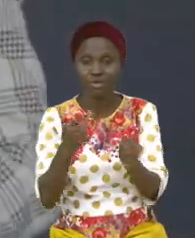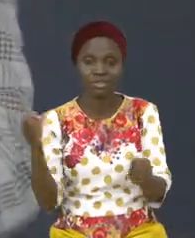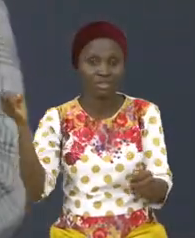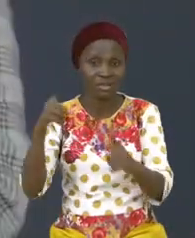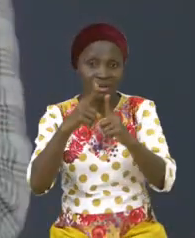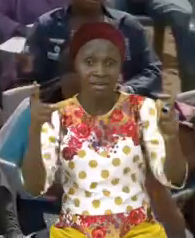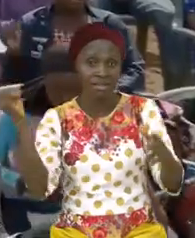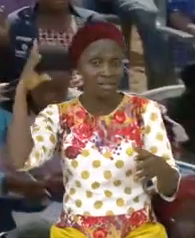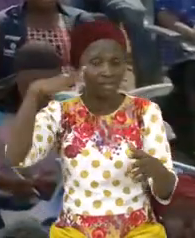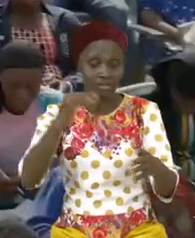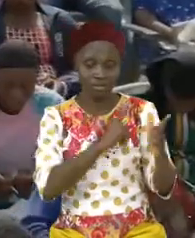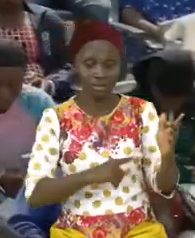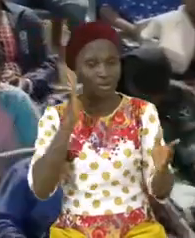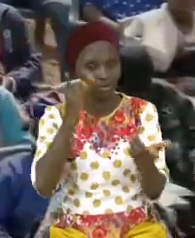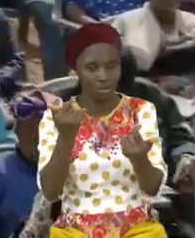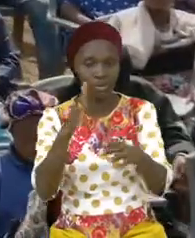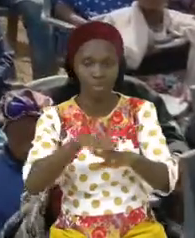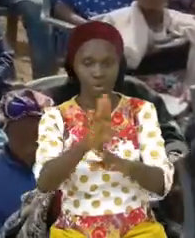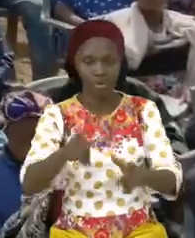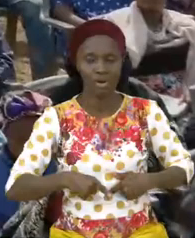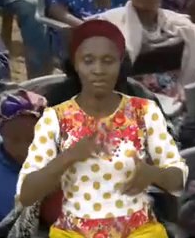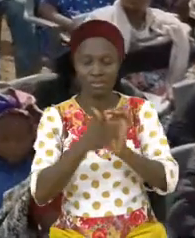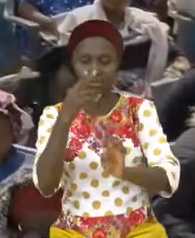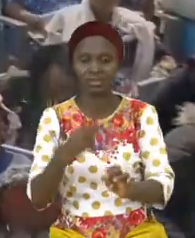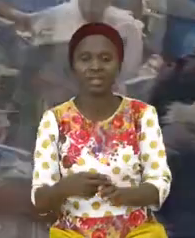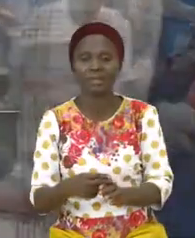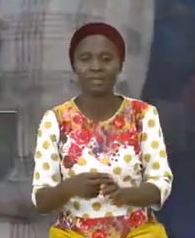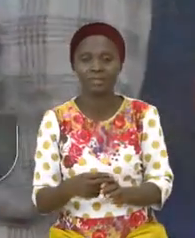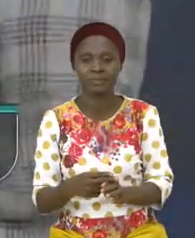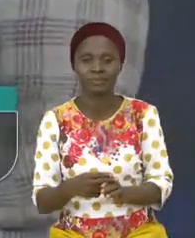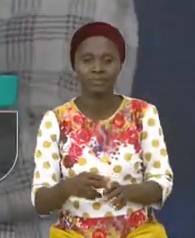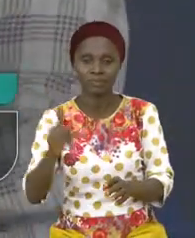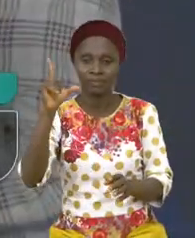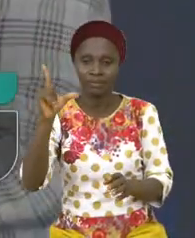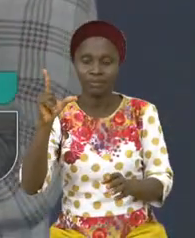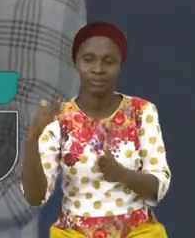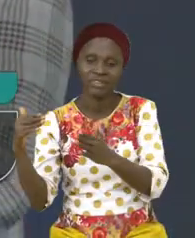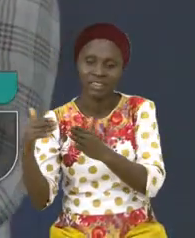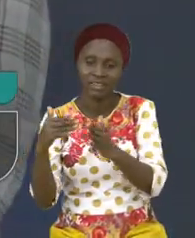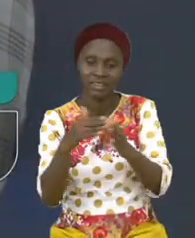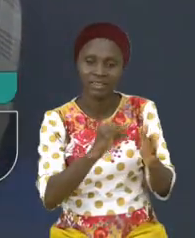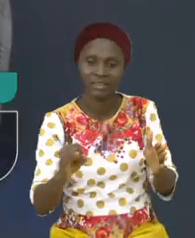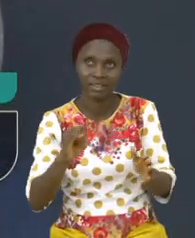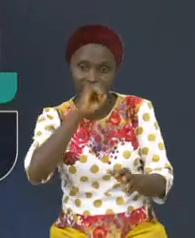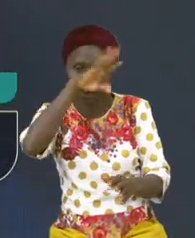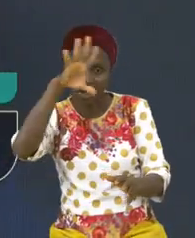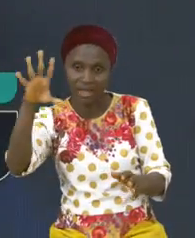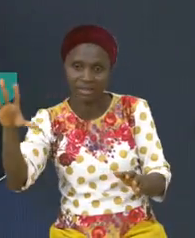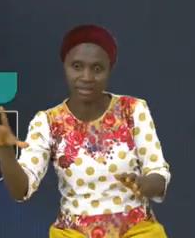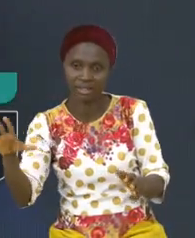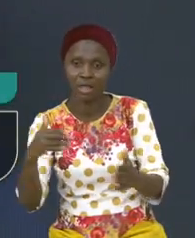upon your life. An L, leading light beyond the local